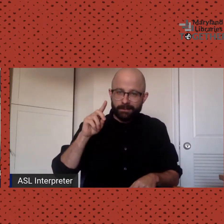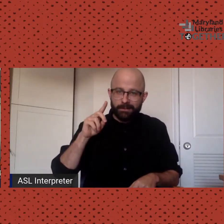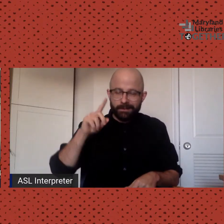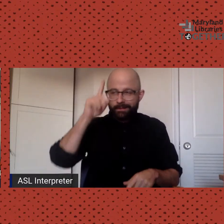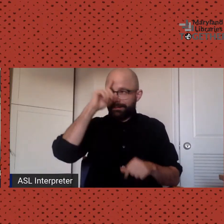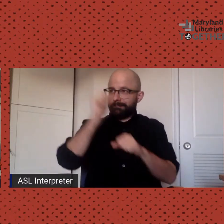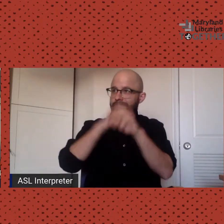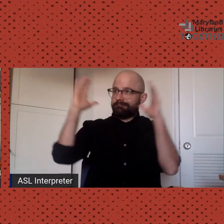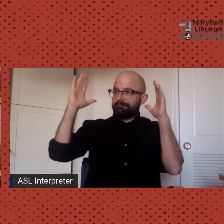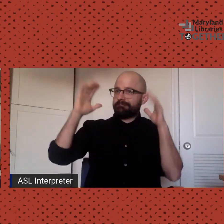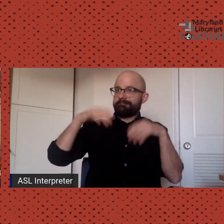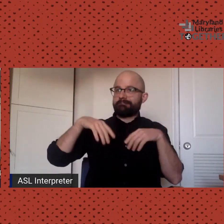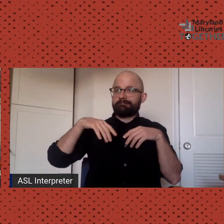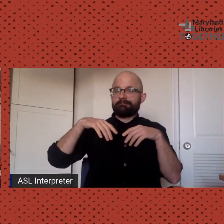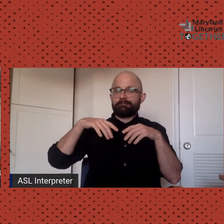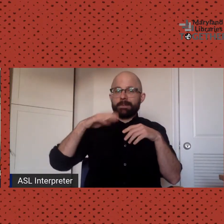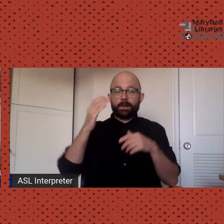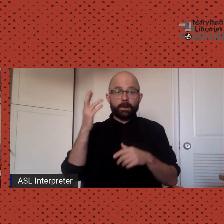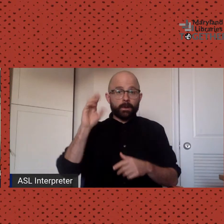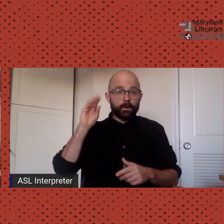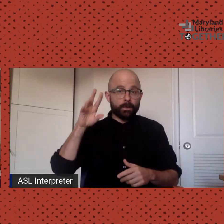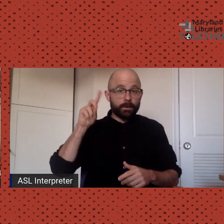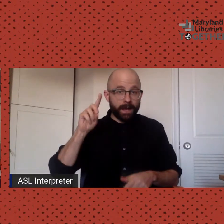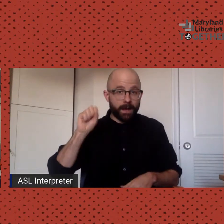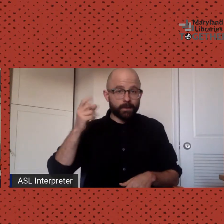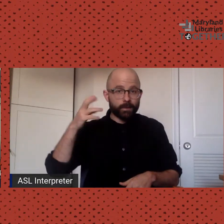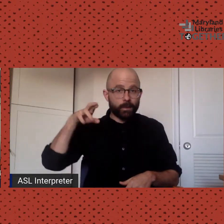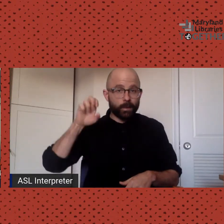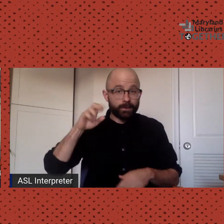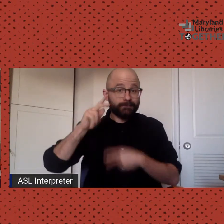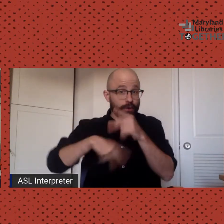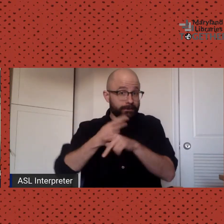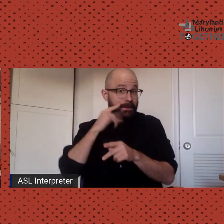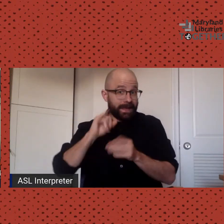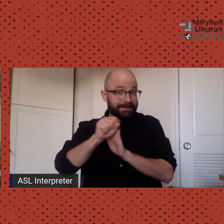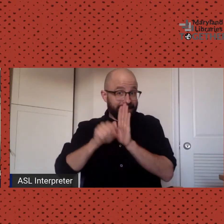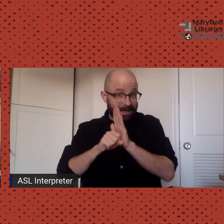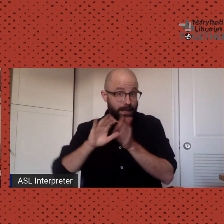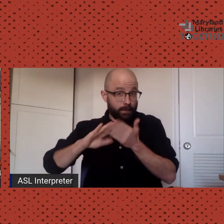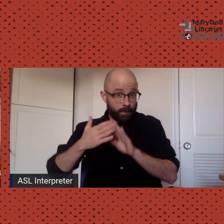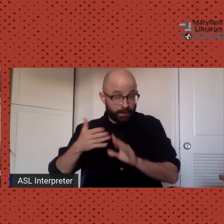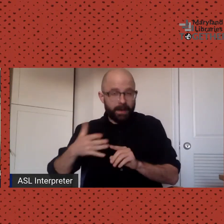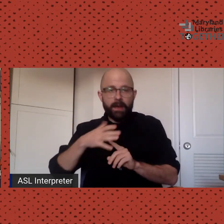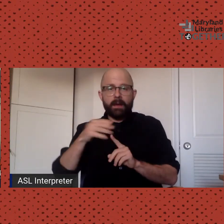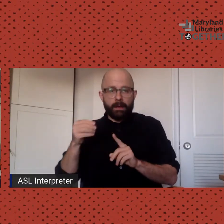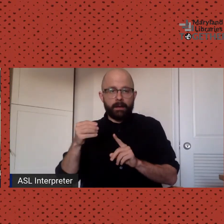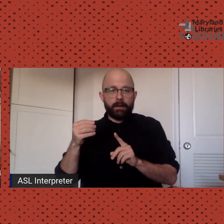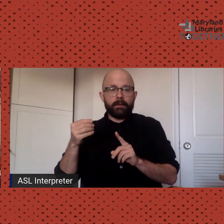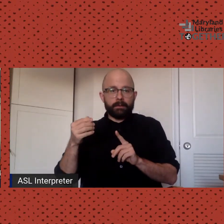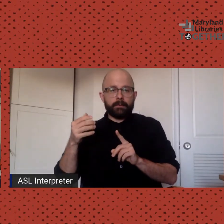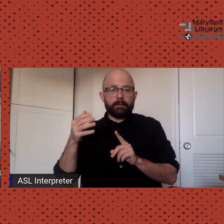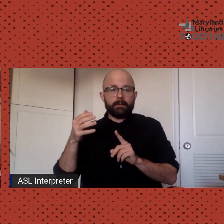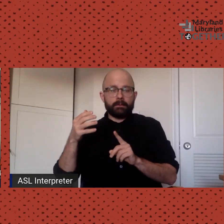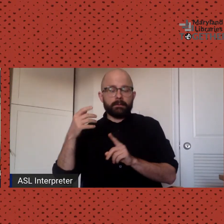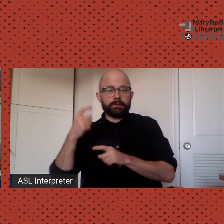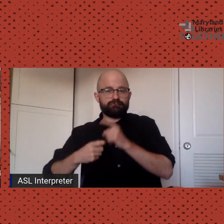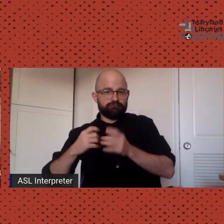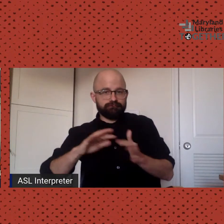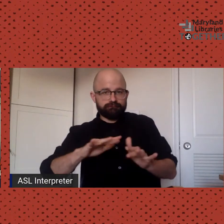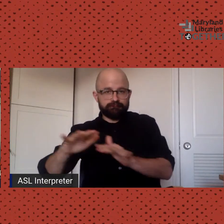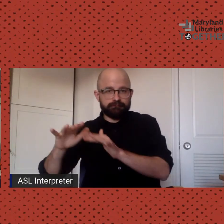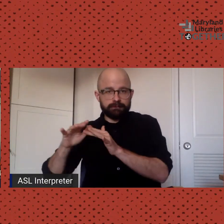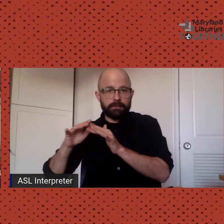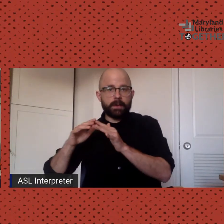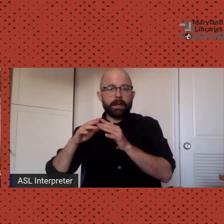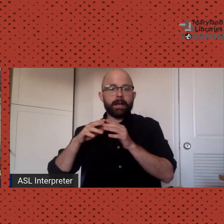and envision a crowdsourced version of this for our state community that then she's bringing community contributions from and curating for an app